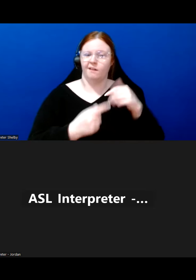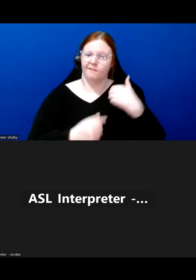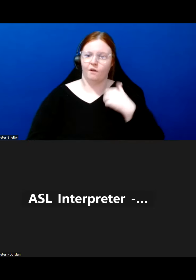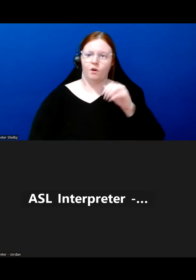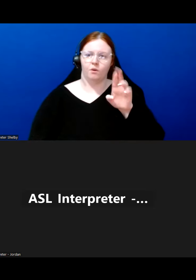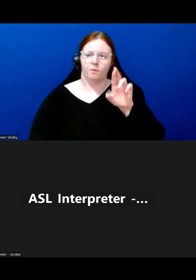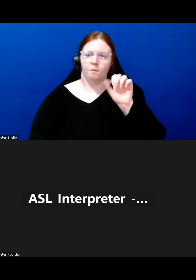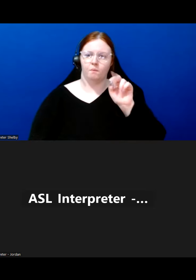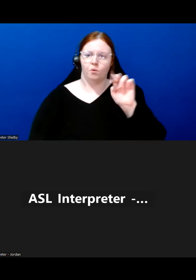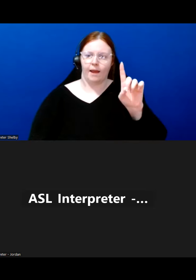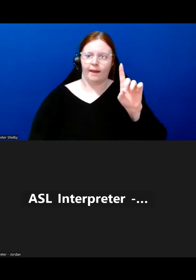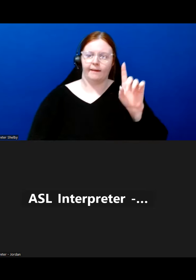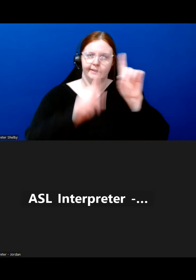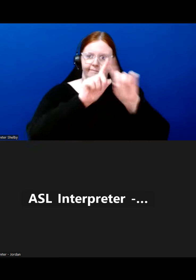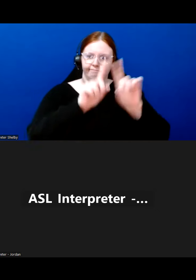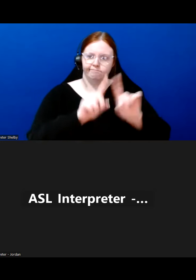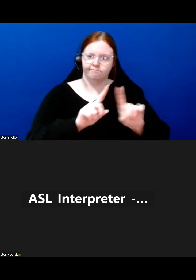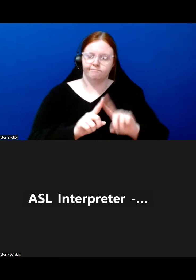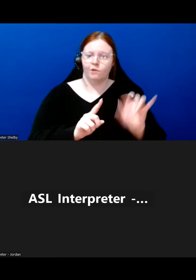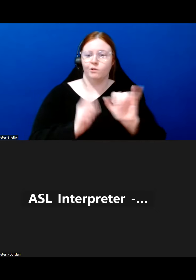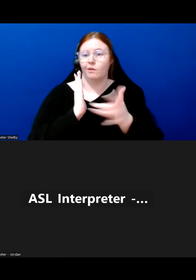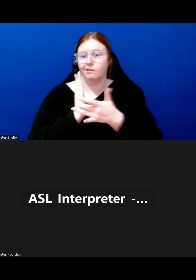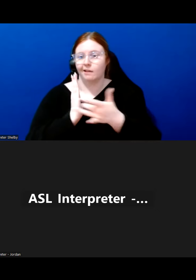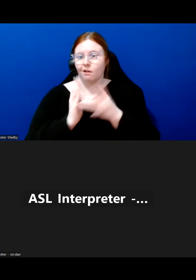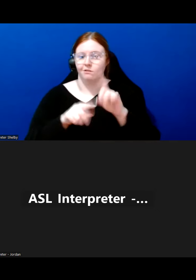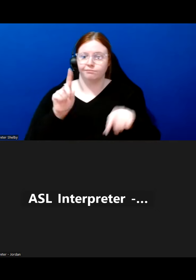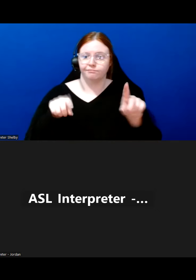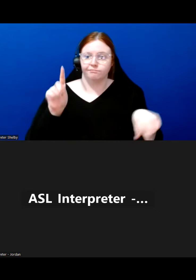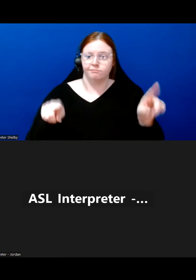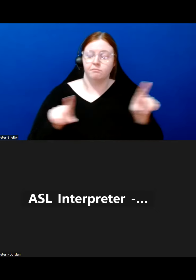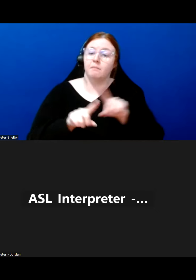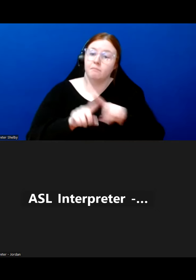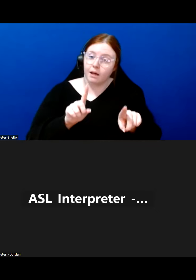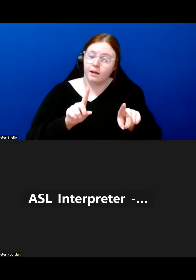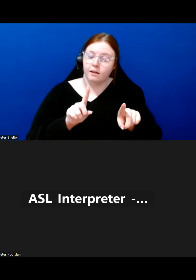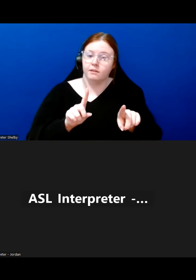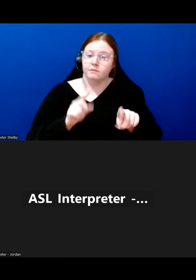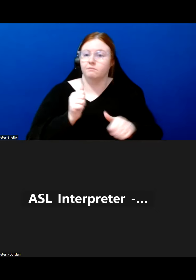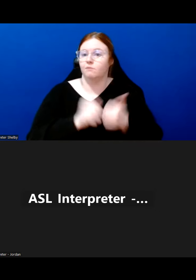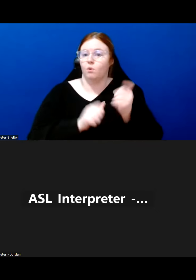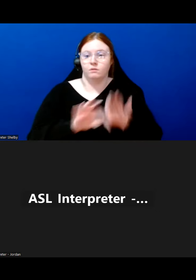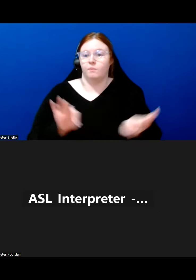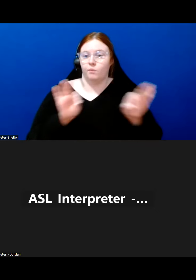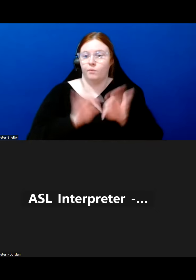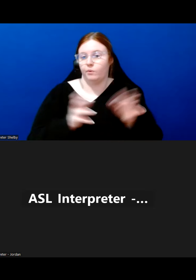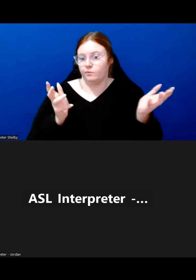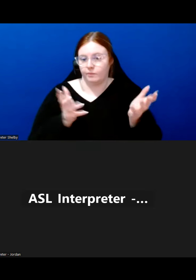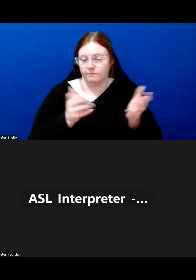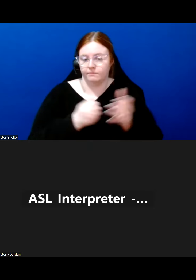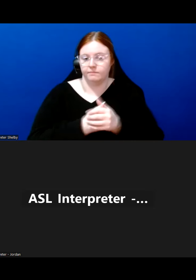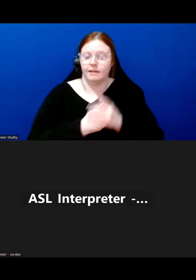and different levels of technology. But more importantly, I think that a lot of